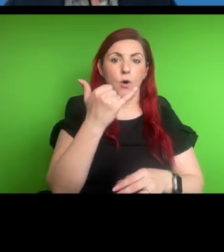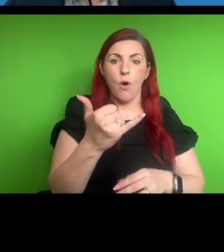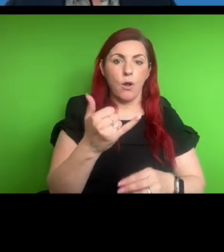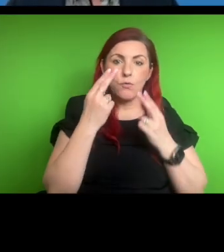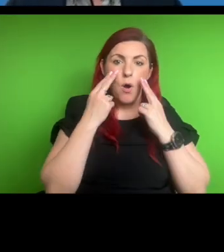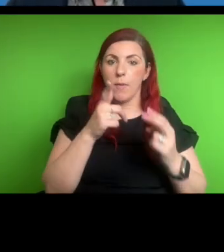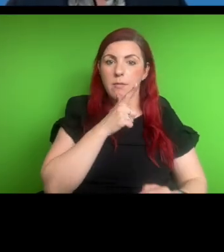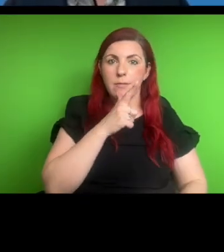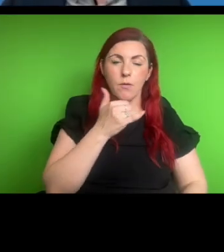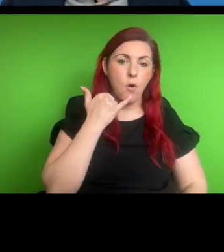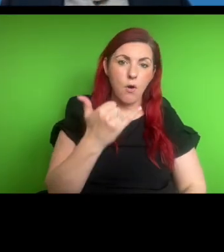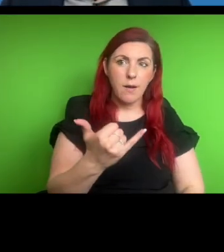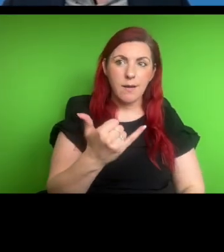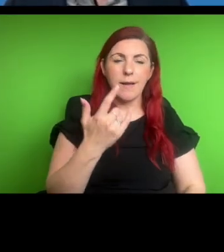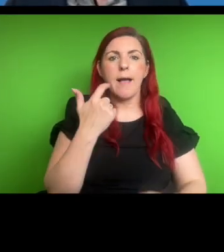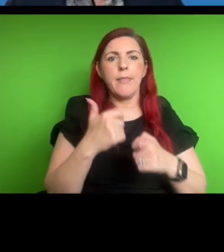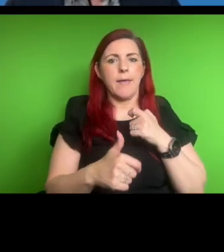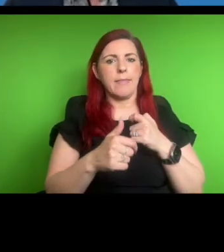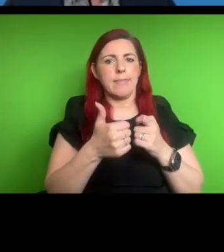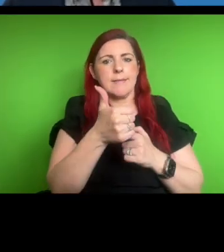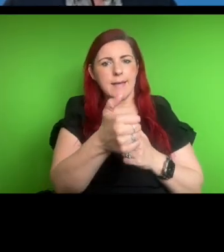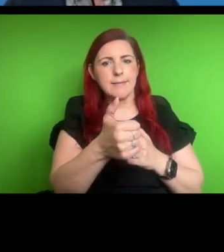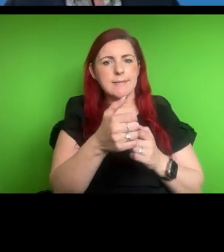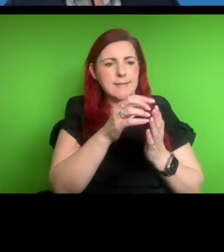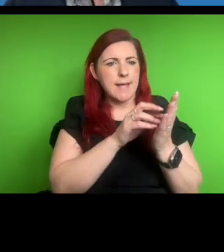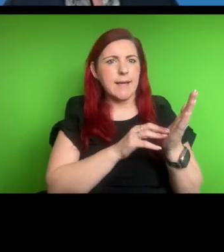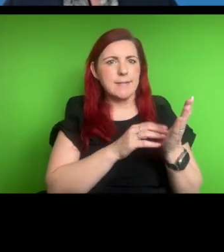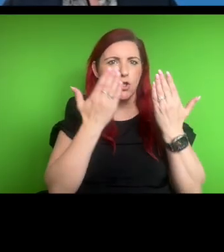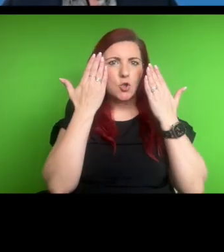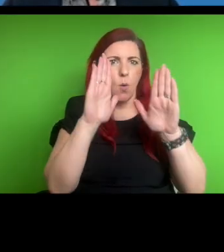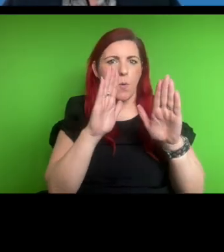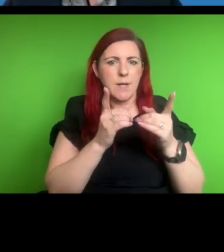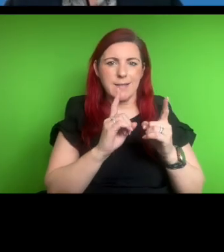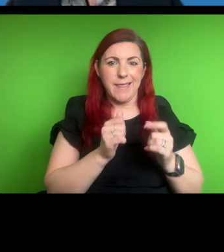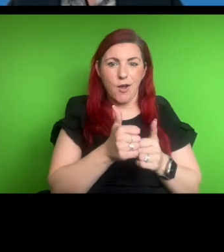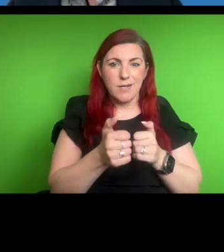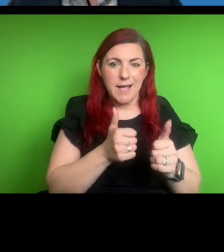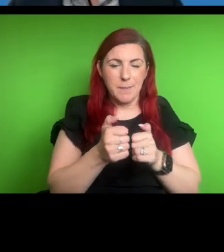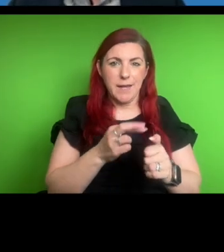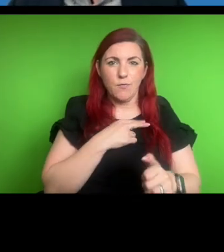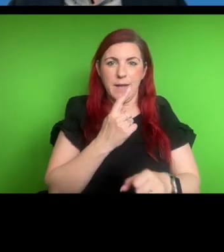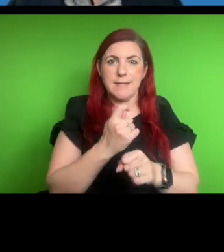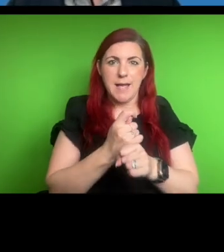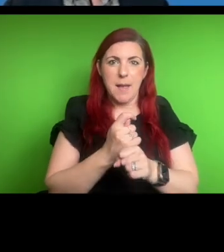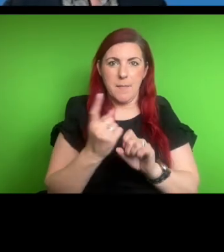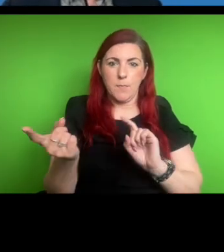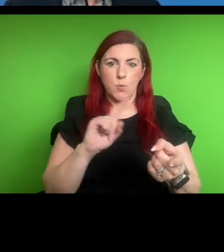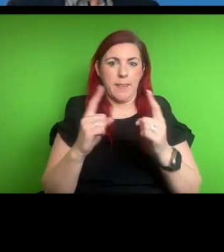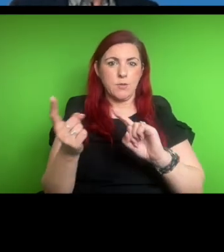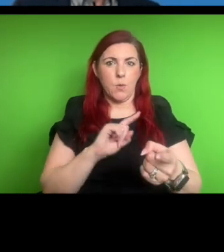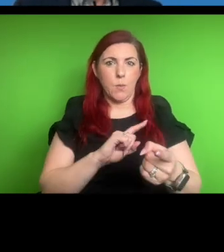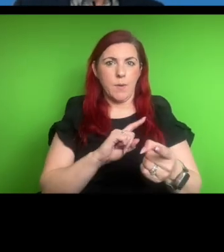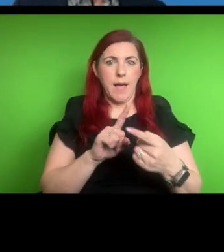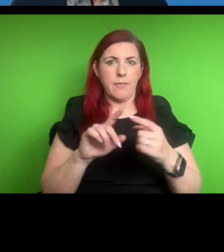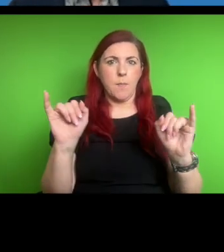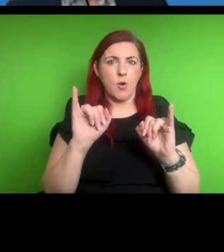text is displayed as they are typing in real time between them and the emergency operator.